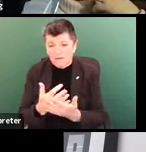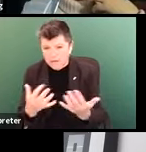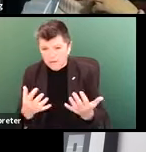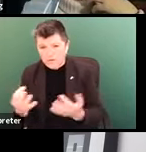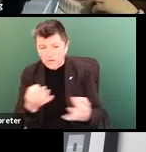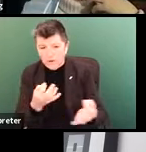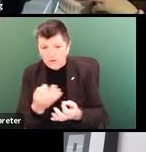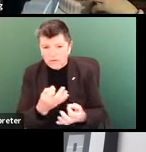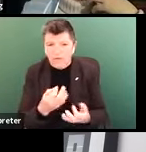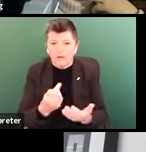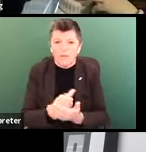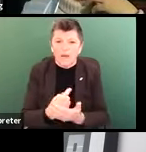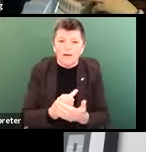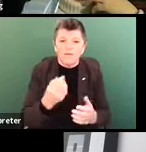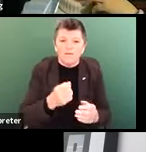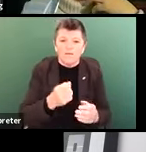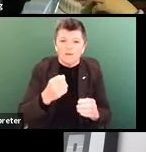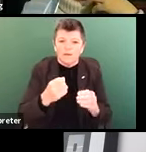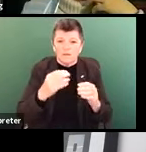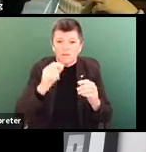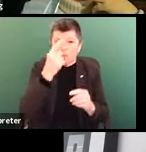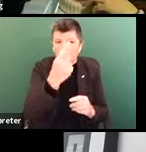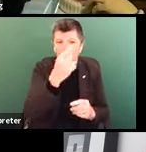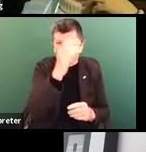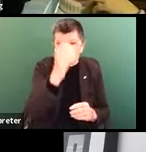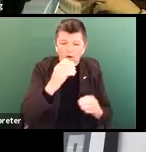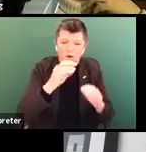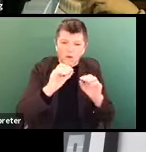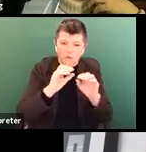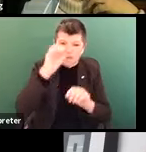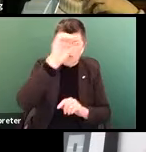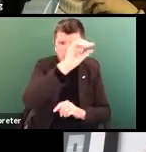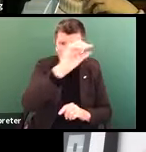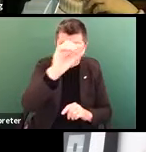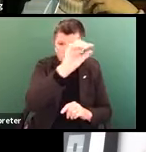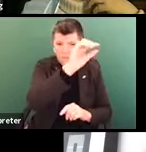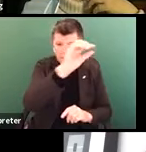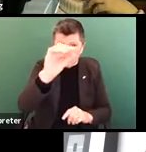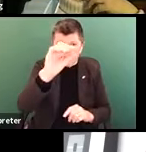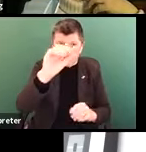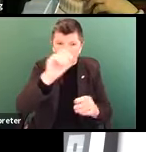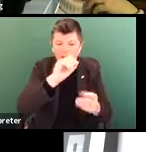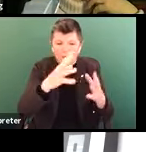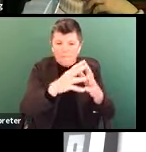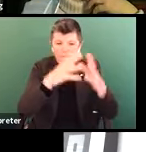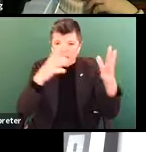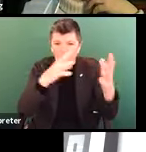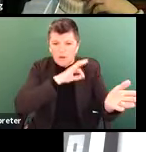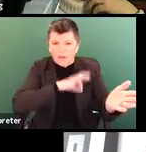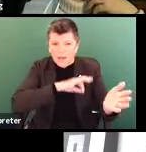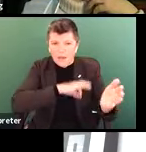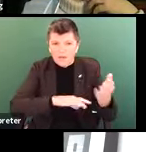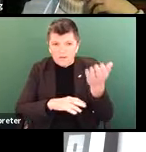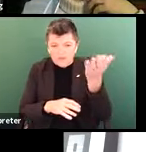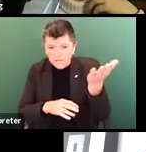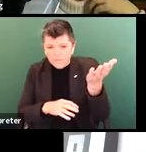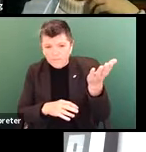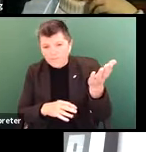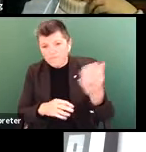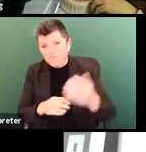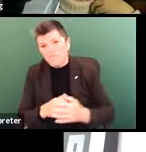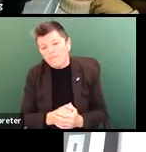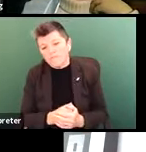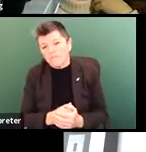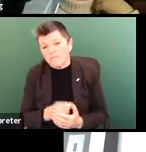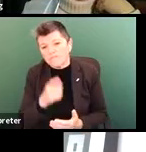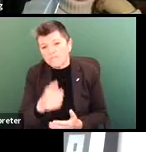the top fractions have done really well. They're the major gainers. I mean, how feasible do you think it would be to